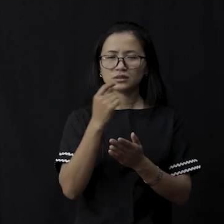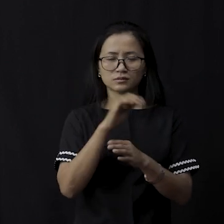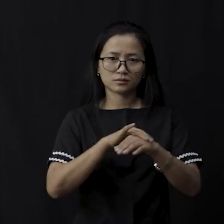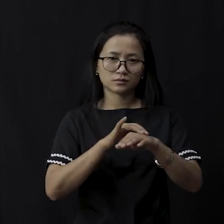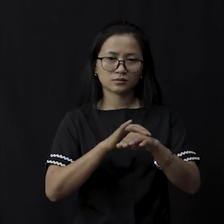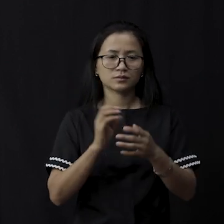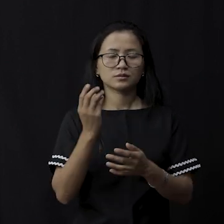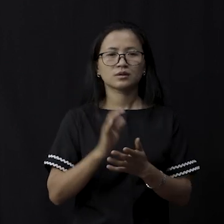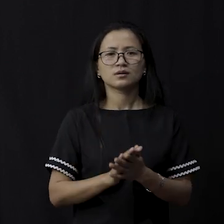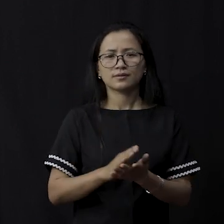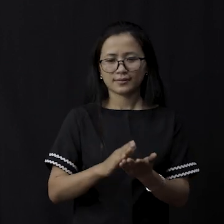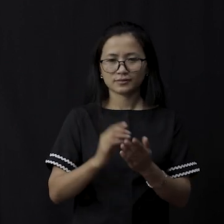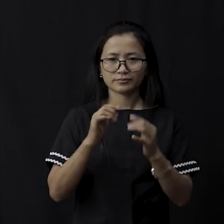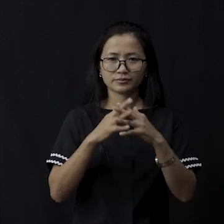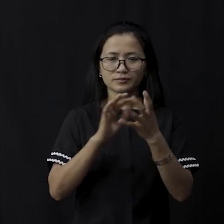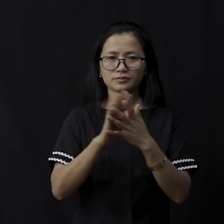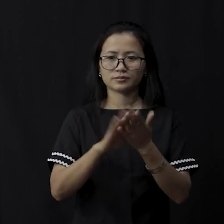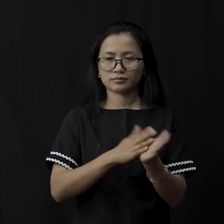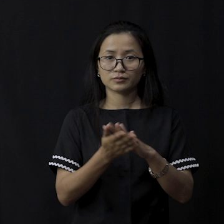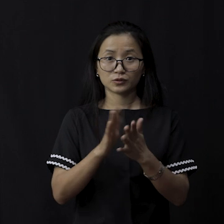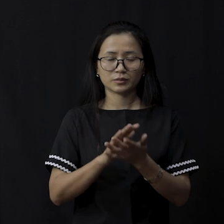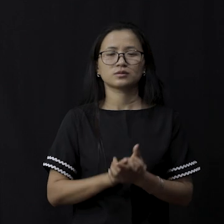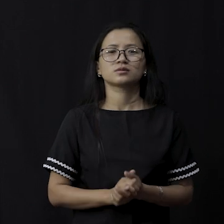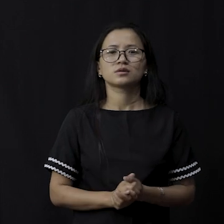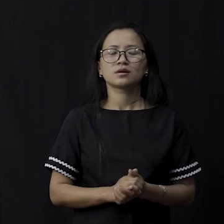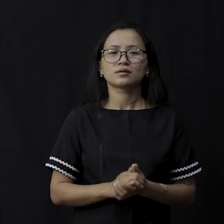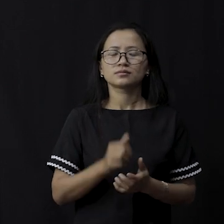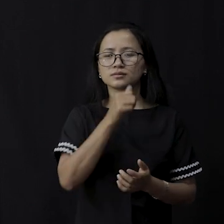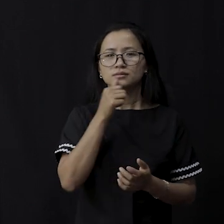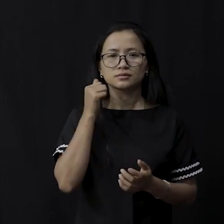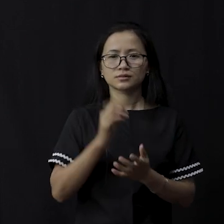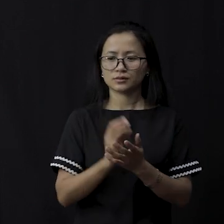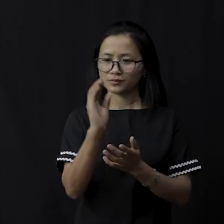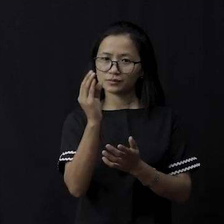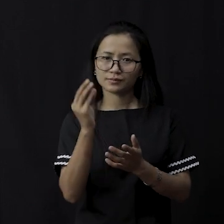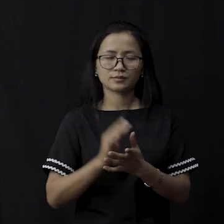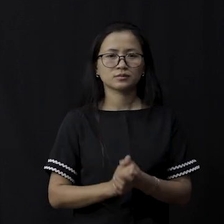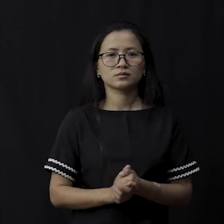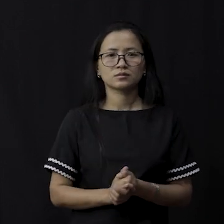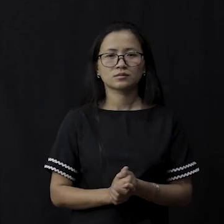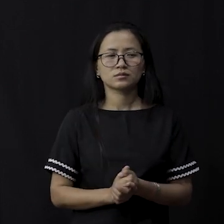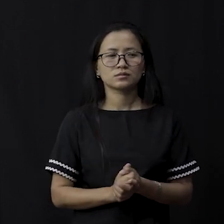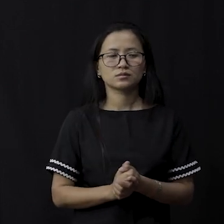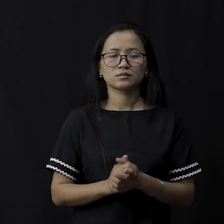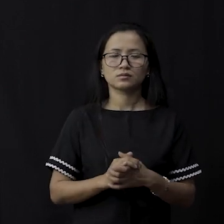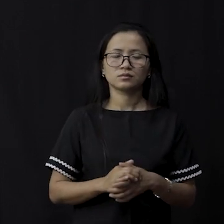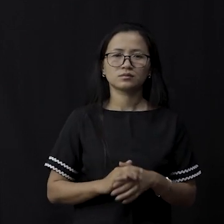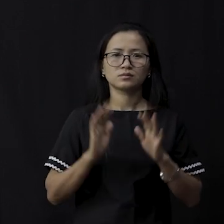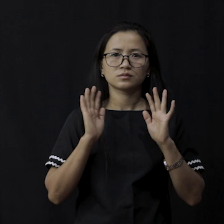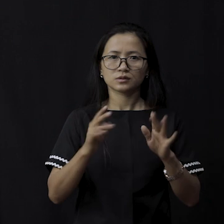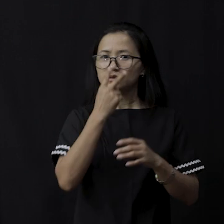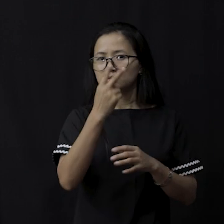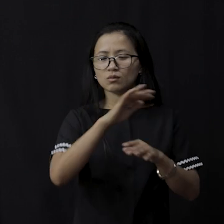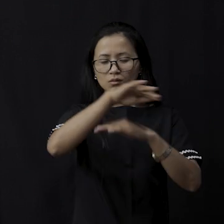all this wheat, atta, maita, and the sweet potatoes and tapioca. See, you can see